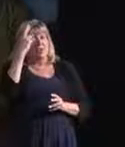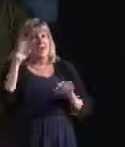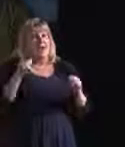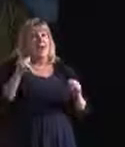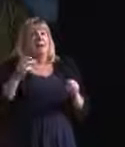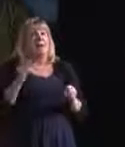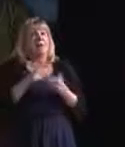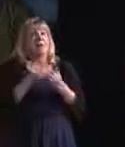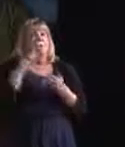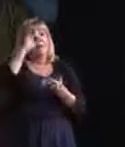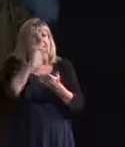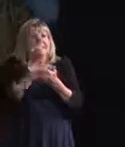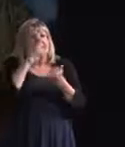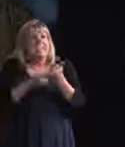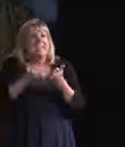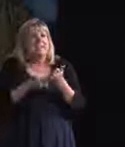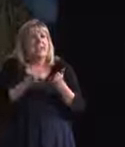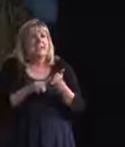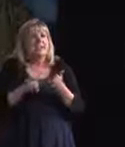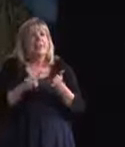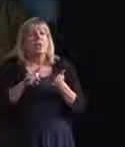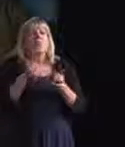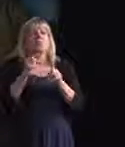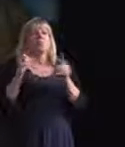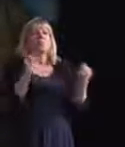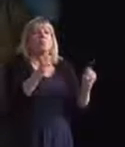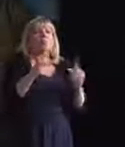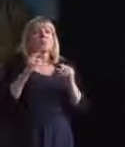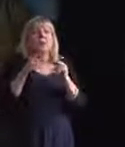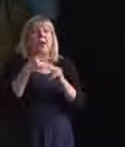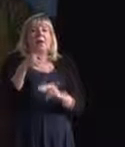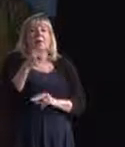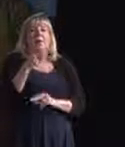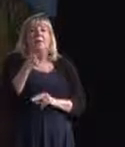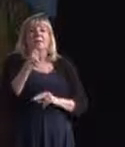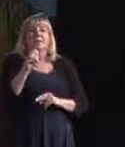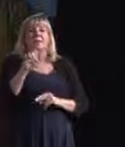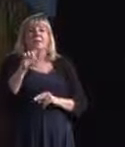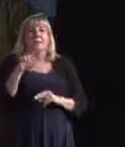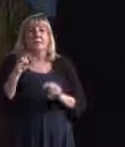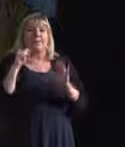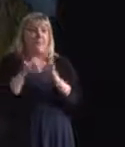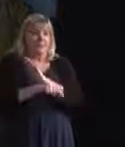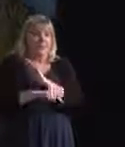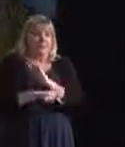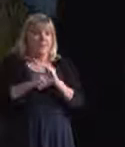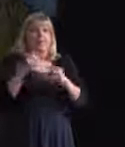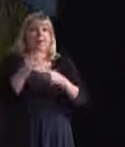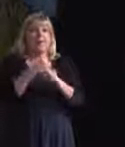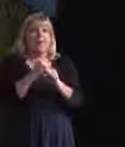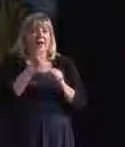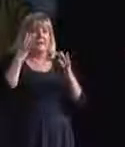him to believe and investigate the rumors of the Parsley Massacre and make the decision to write to his American